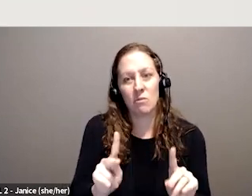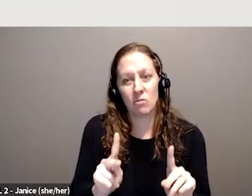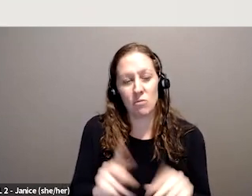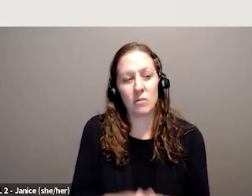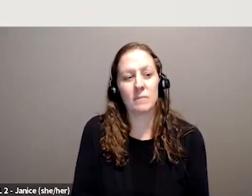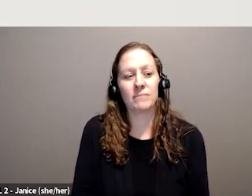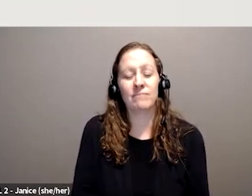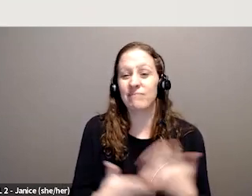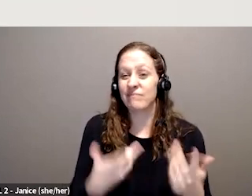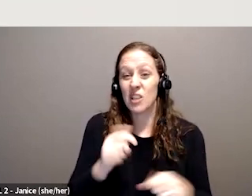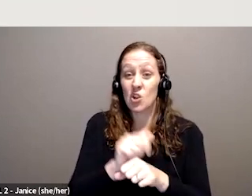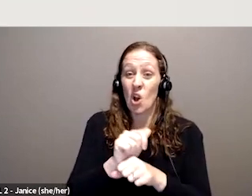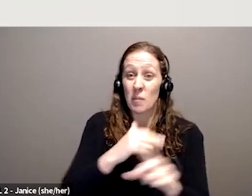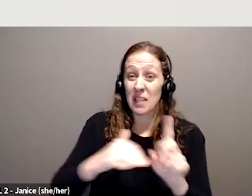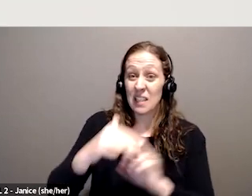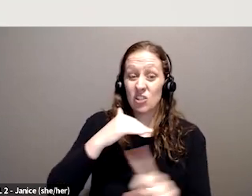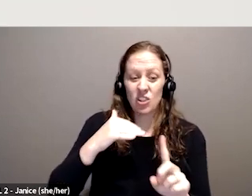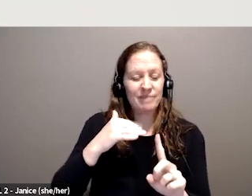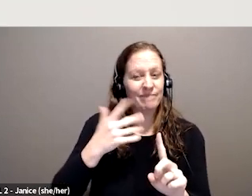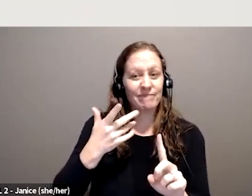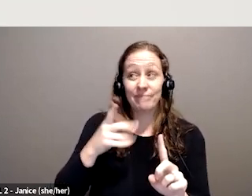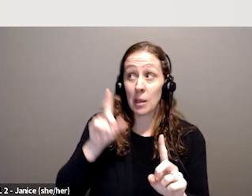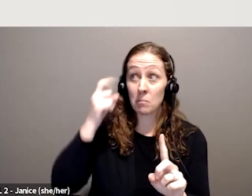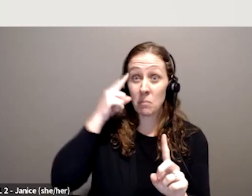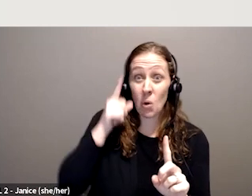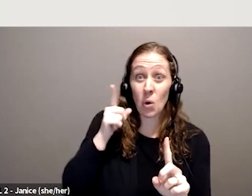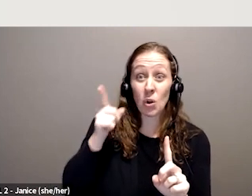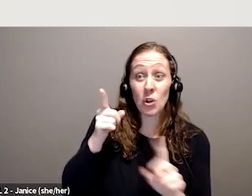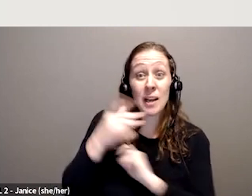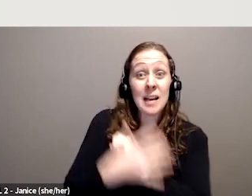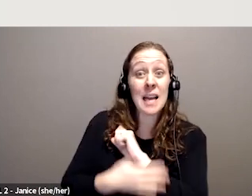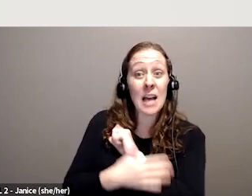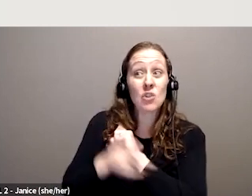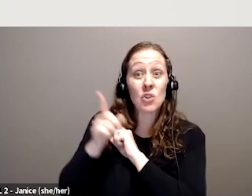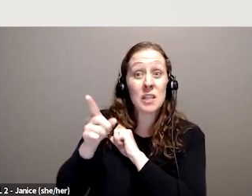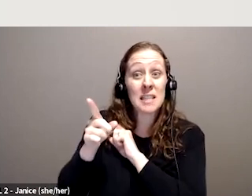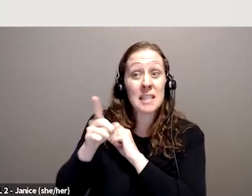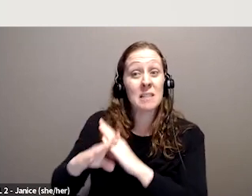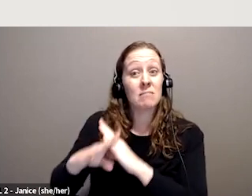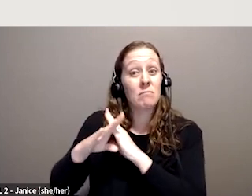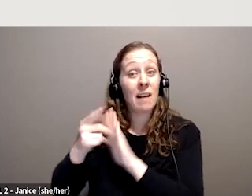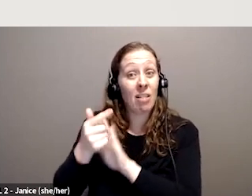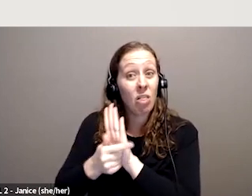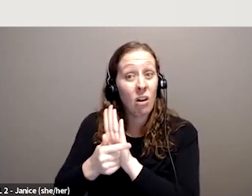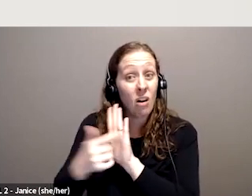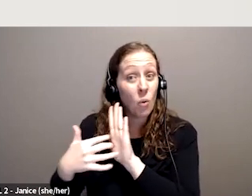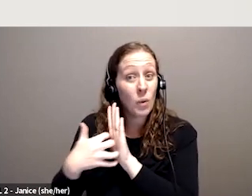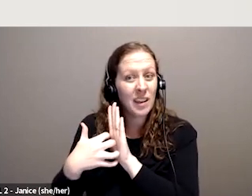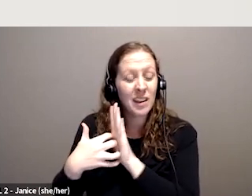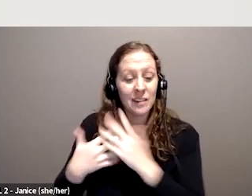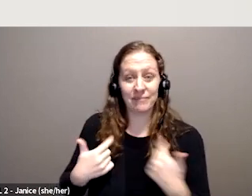poor job conditions for people whose employers are in countries with weaker protection,